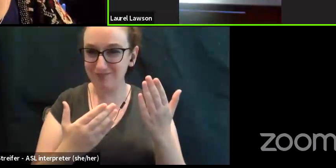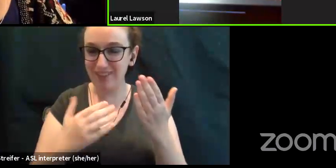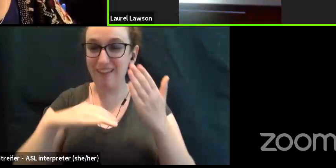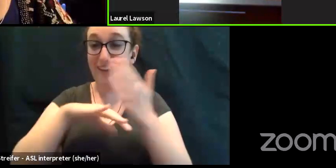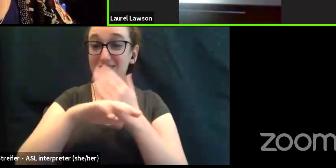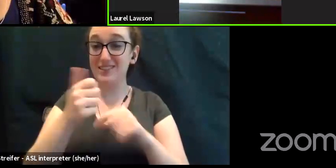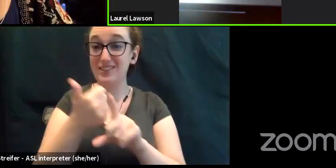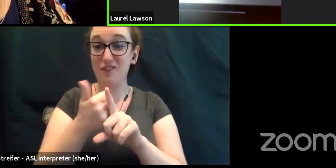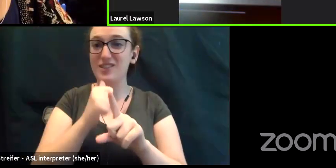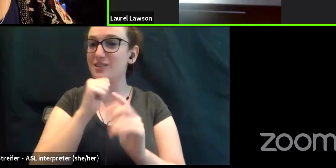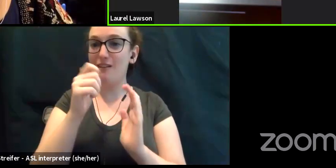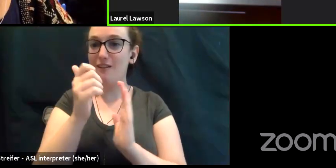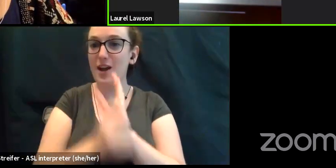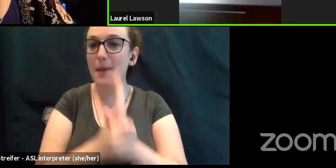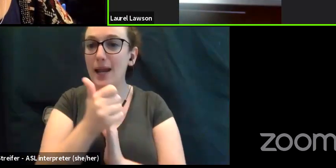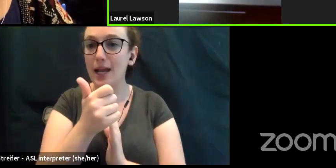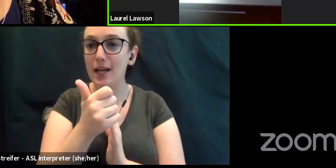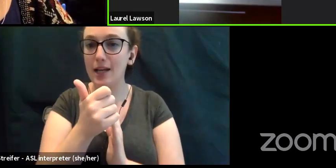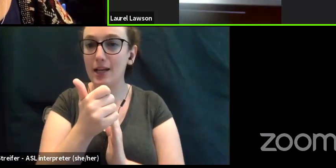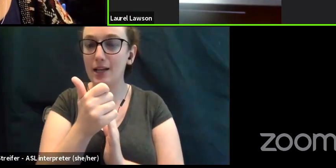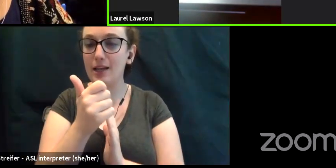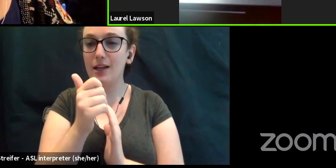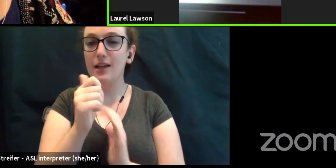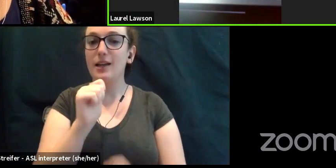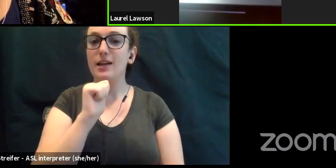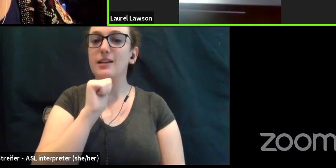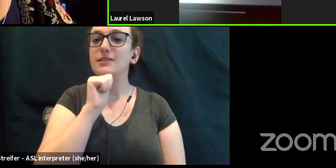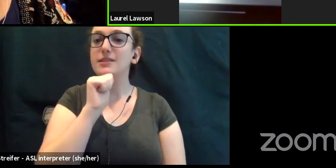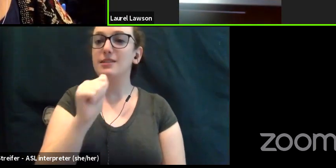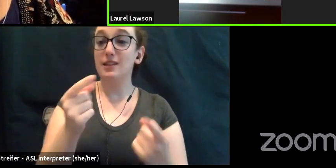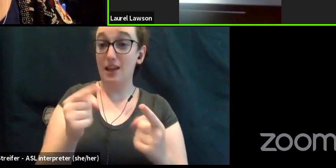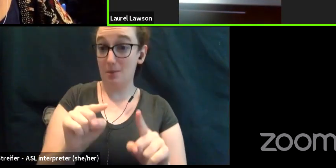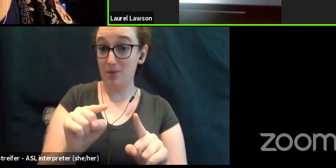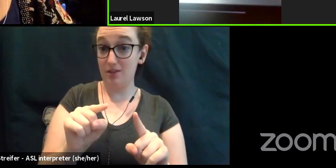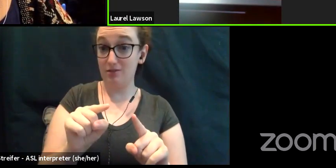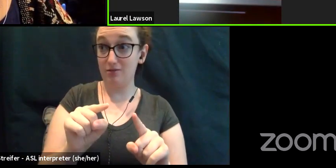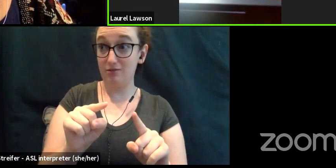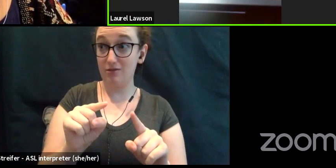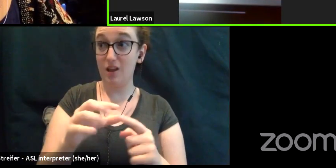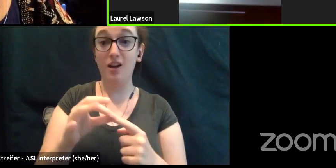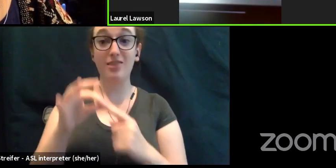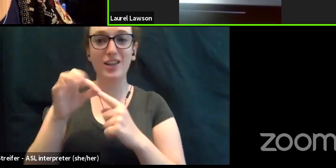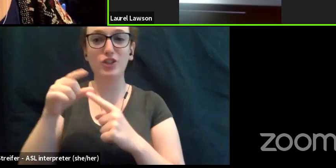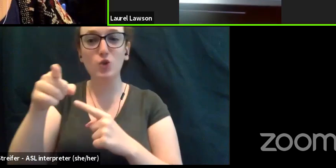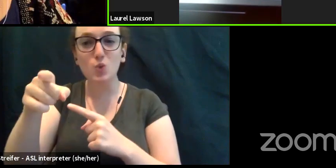not automatic. It does not happen unless you make it happen.